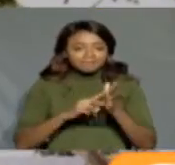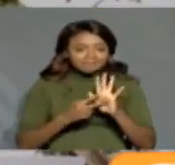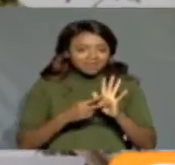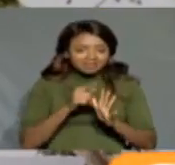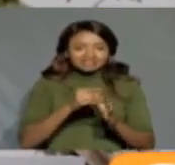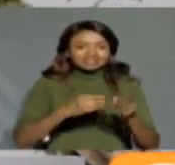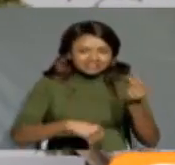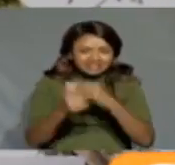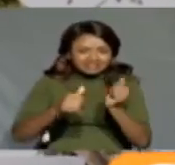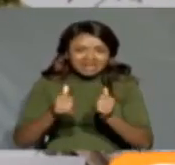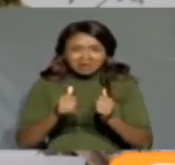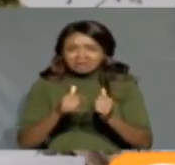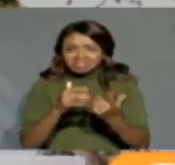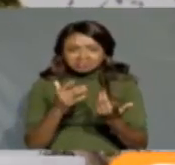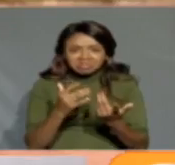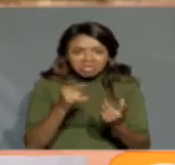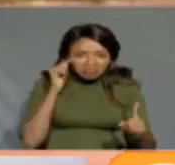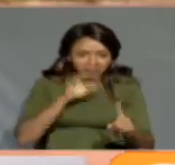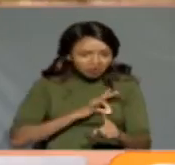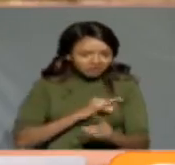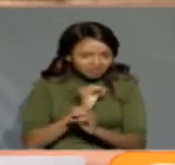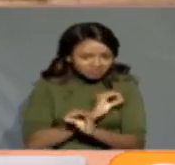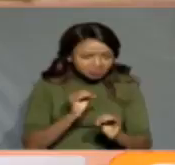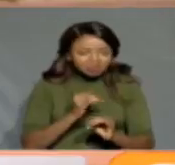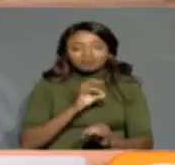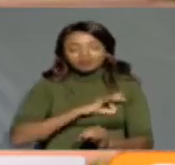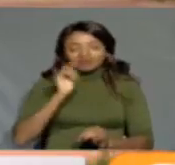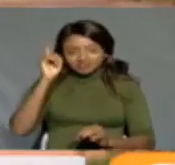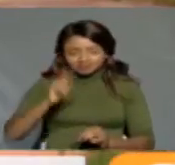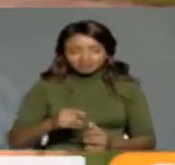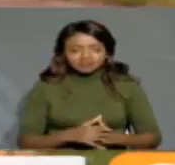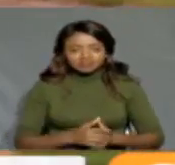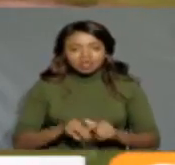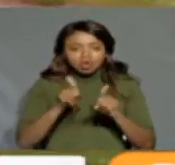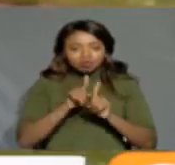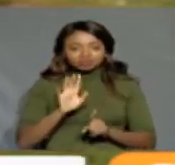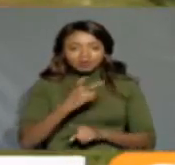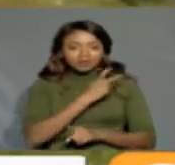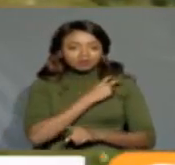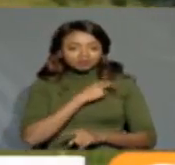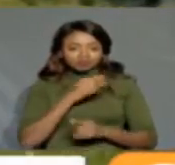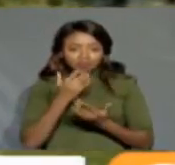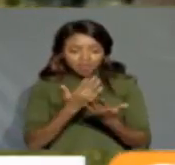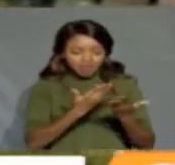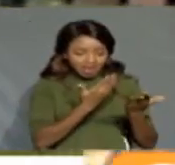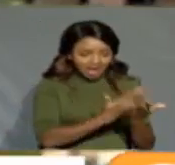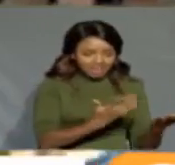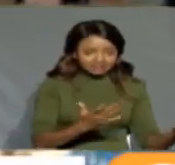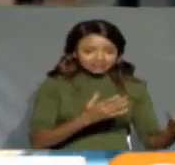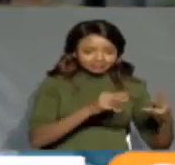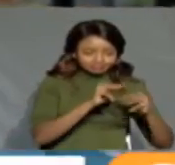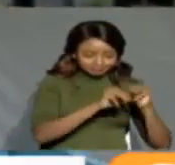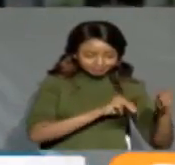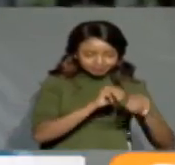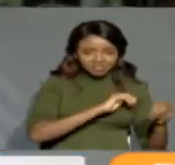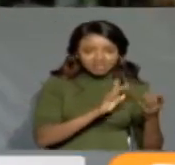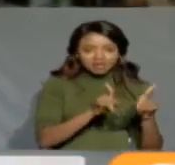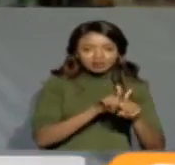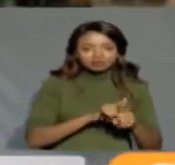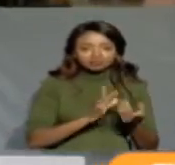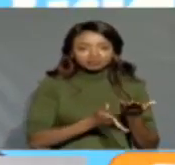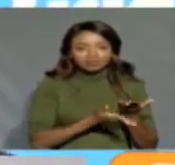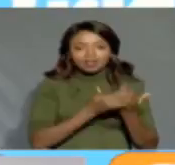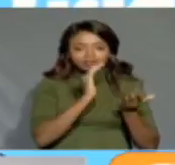sale. Britam also says it will consolidate its investments in property through its asset management arm to minimize